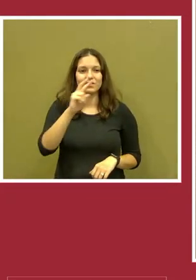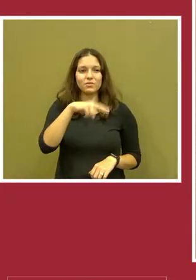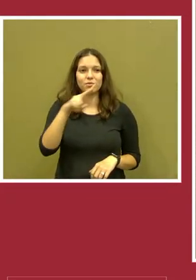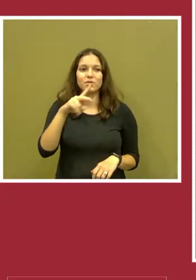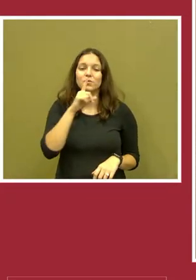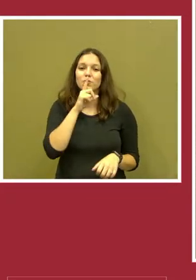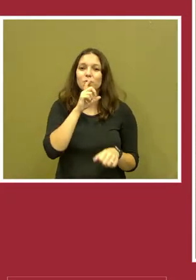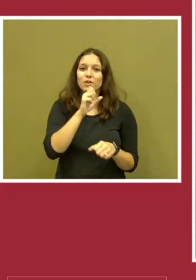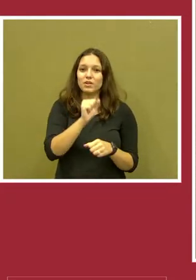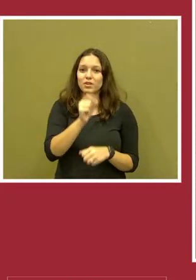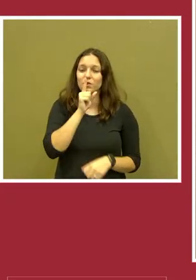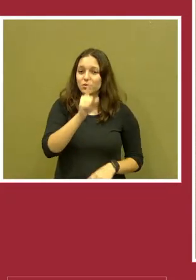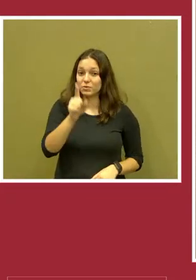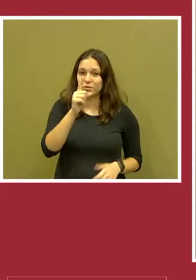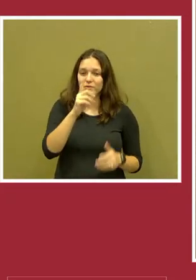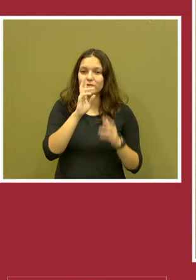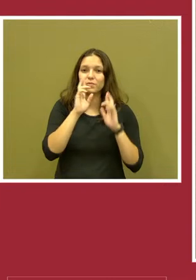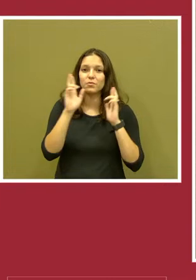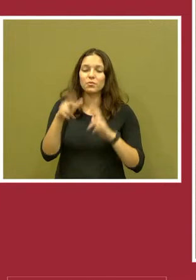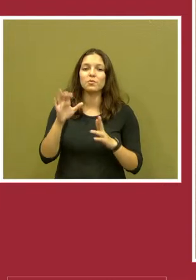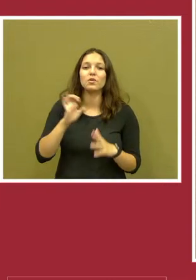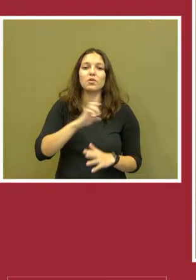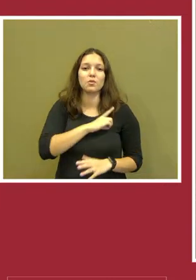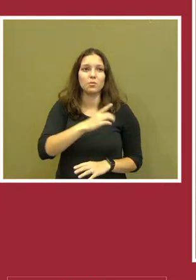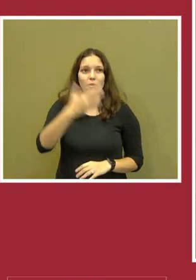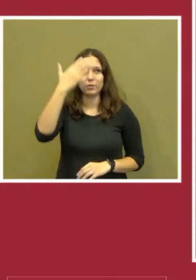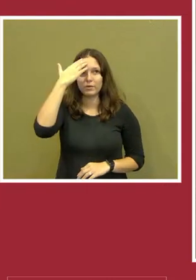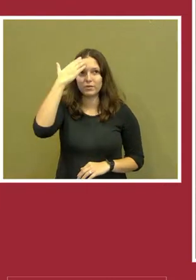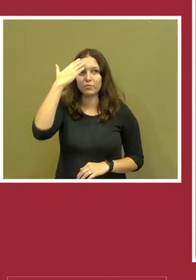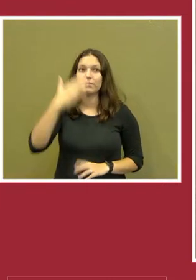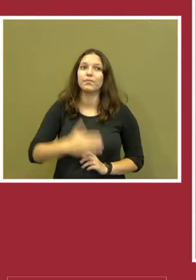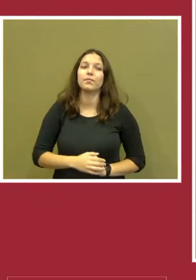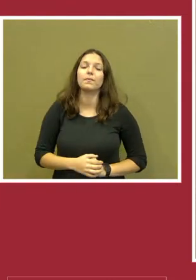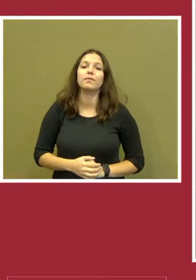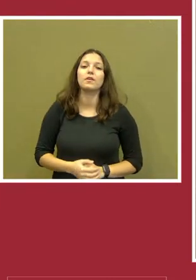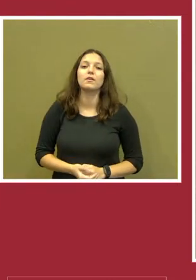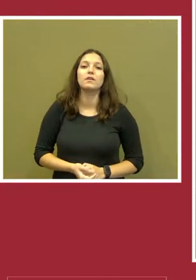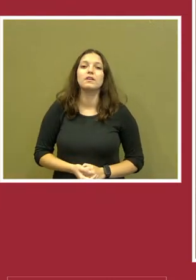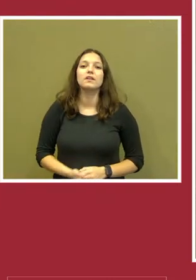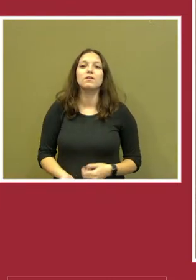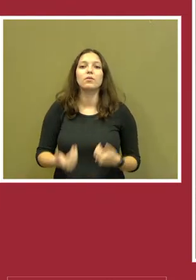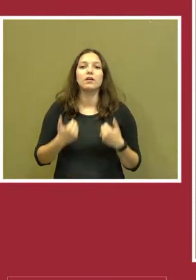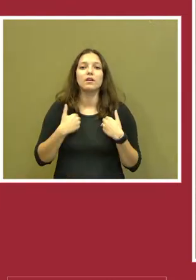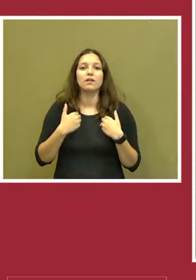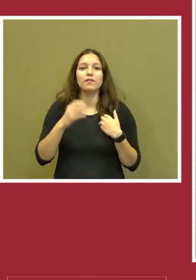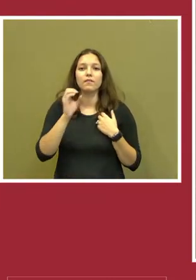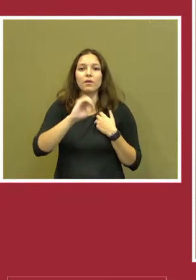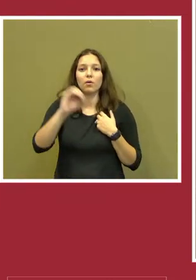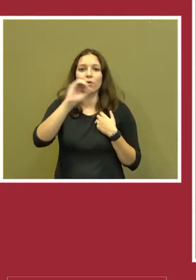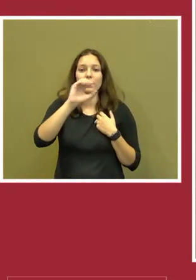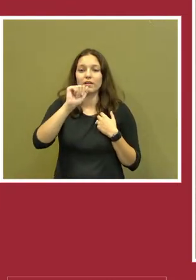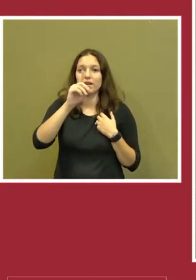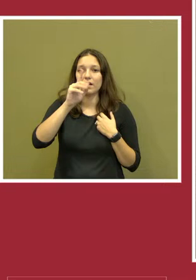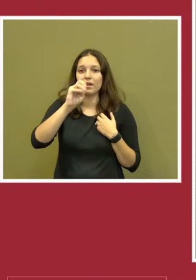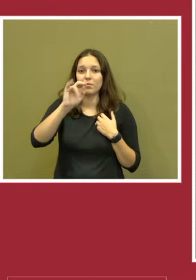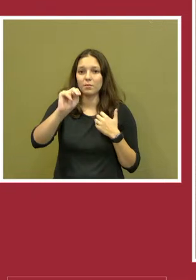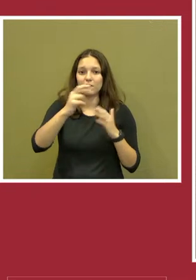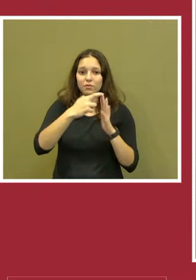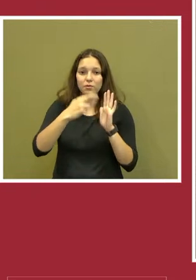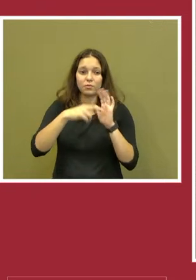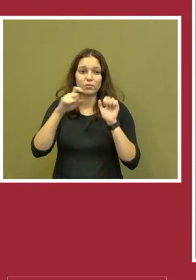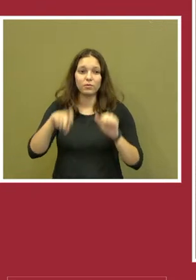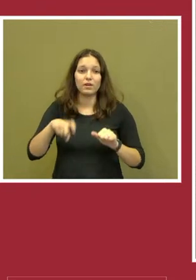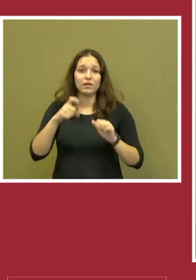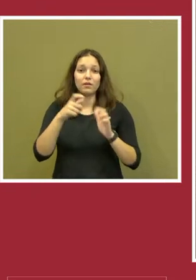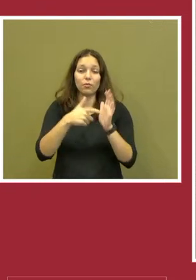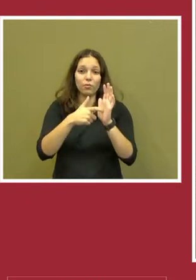report. As our board is aware, we have Oregon administrative rules that we must follow as a